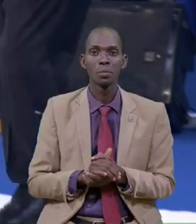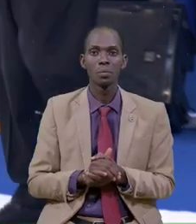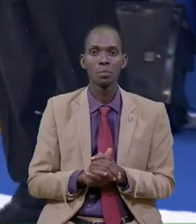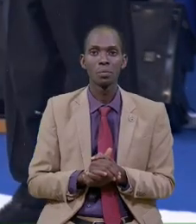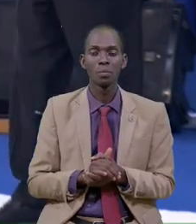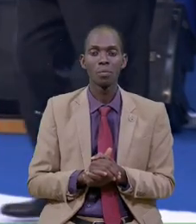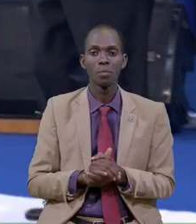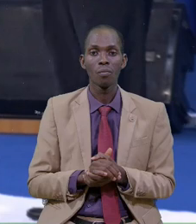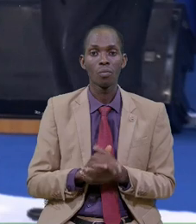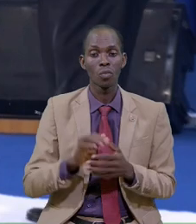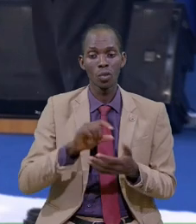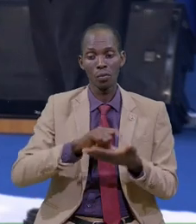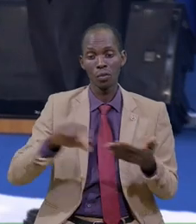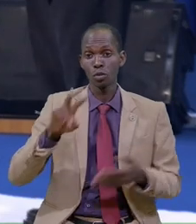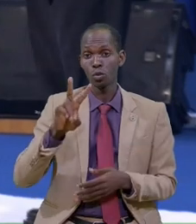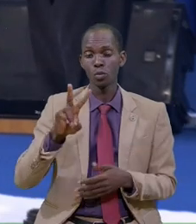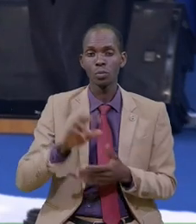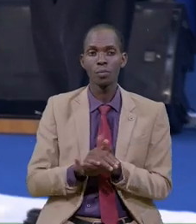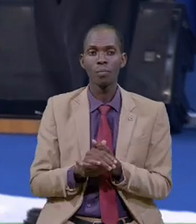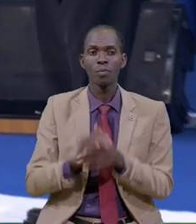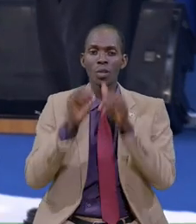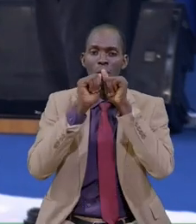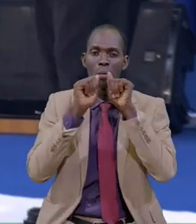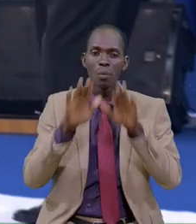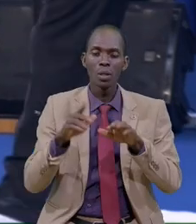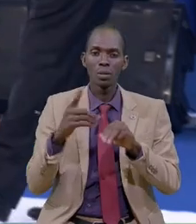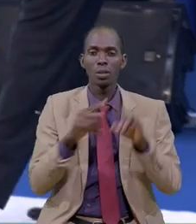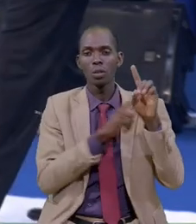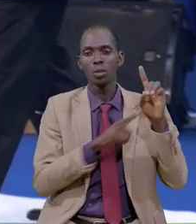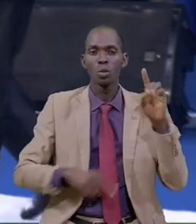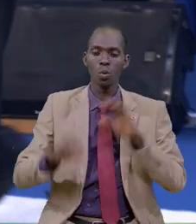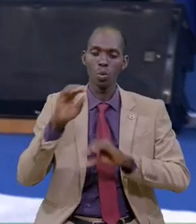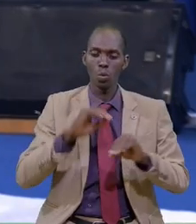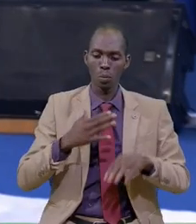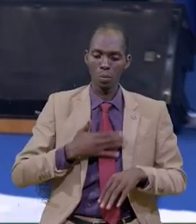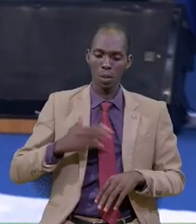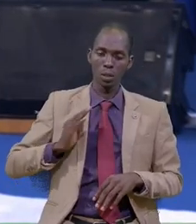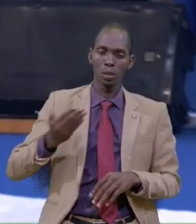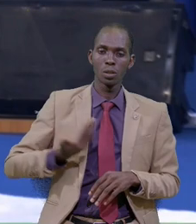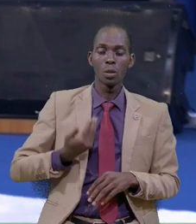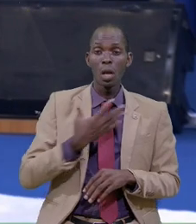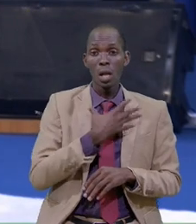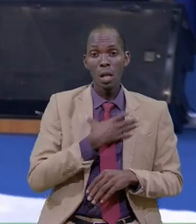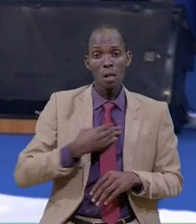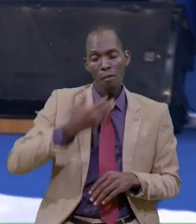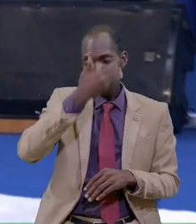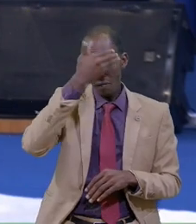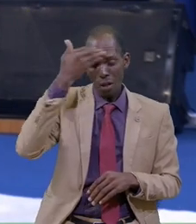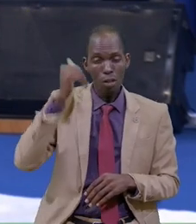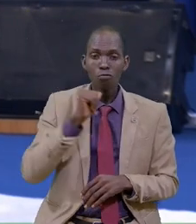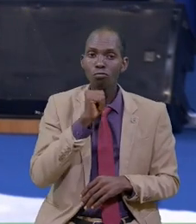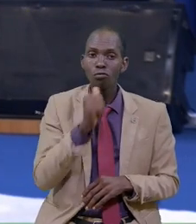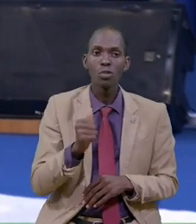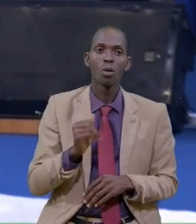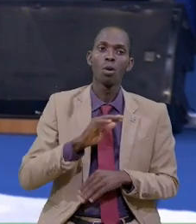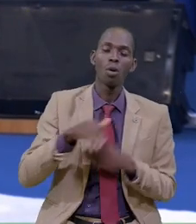Verse number 2, it says, bless the Lord, O my soul, and forget not all